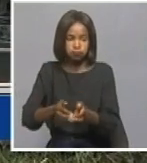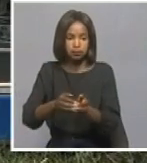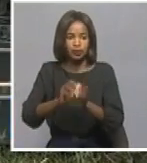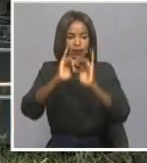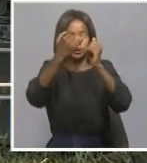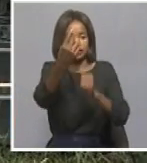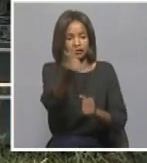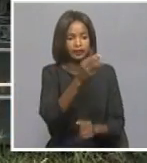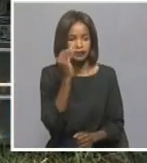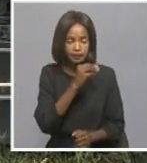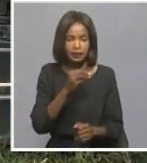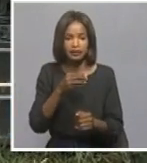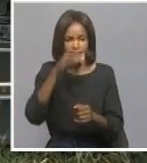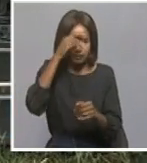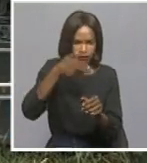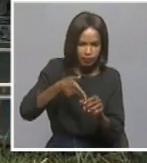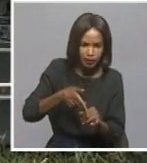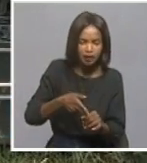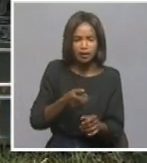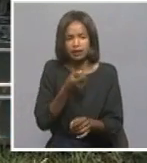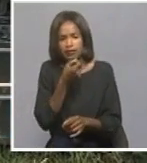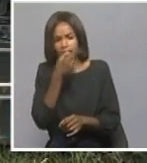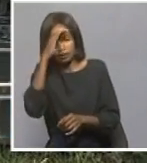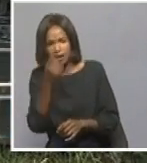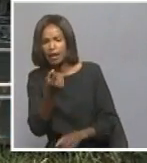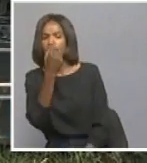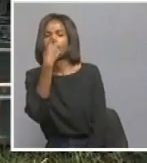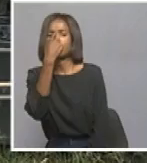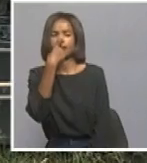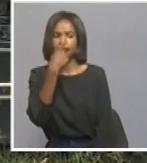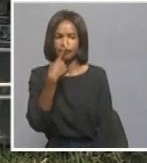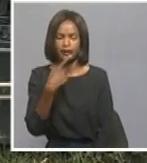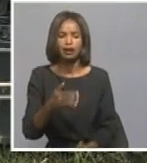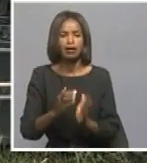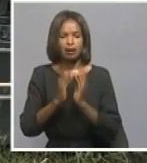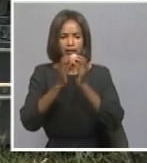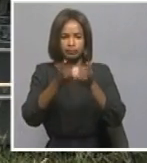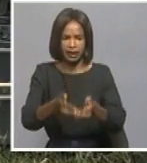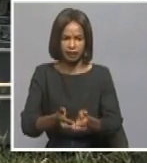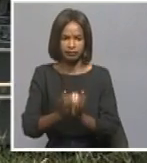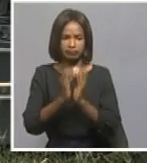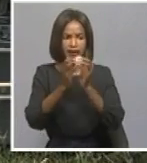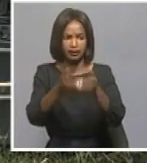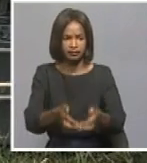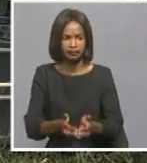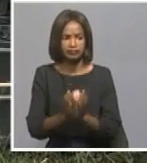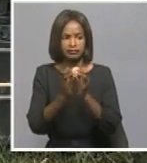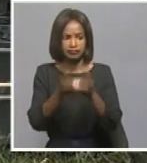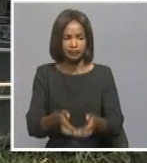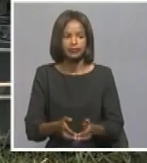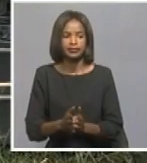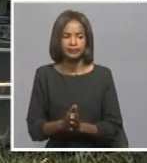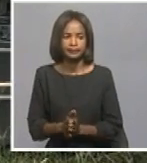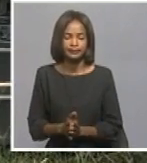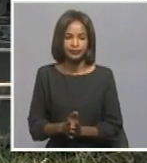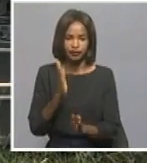food, fuel and other essential, including medication, will be ferried from Impalila with a special route to